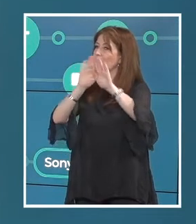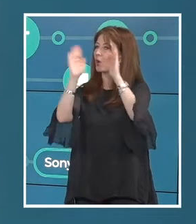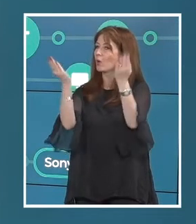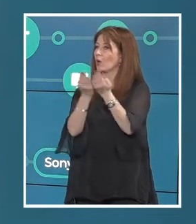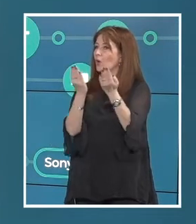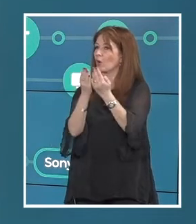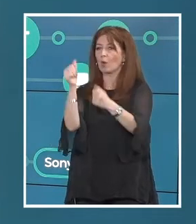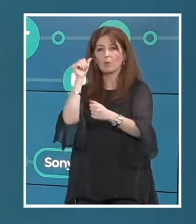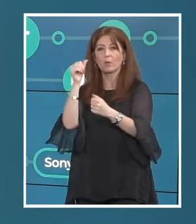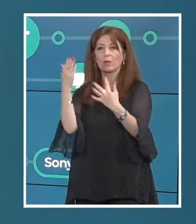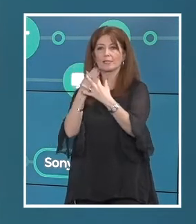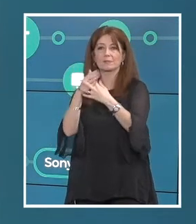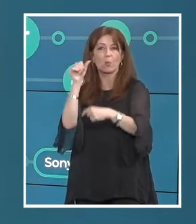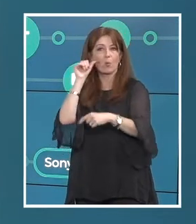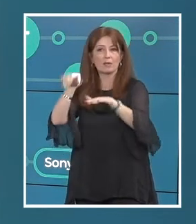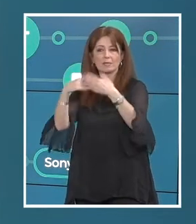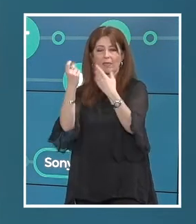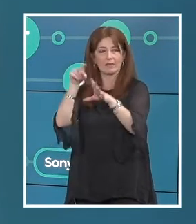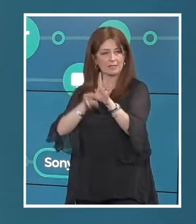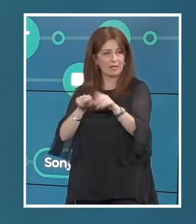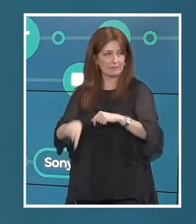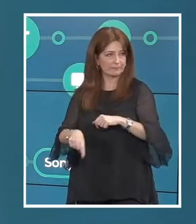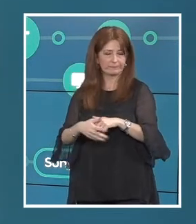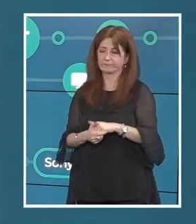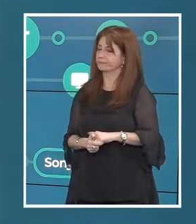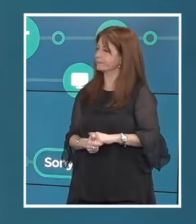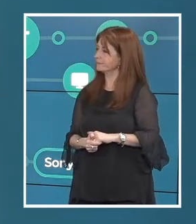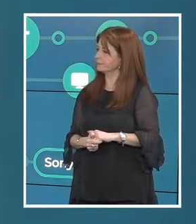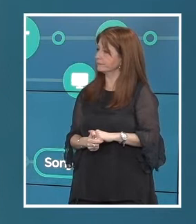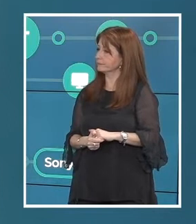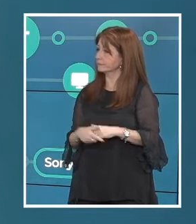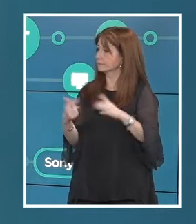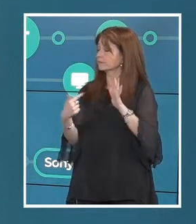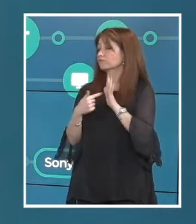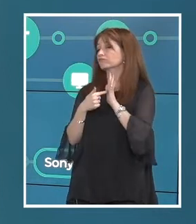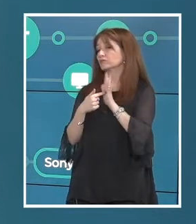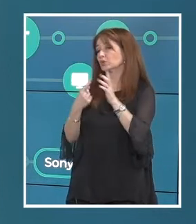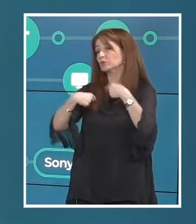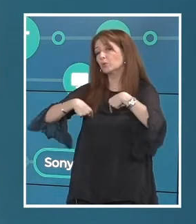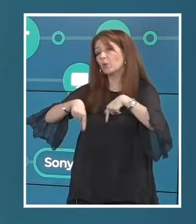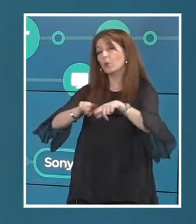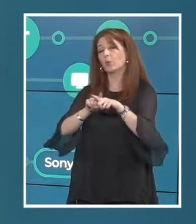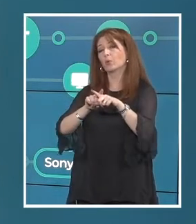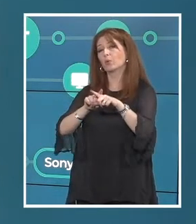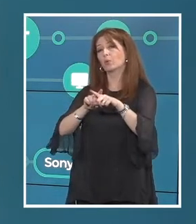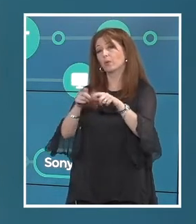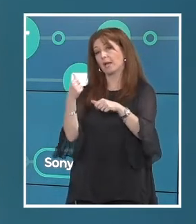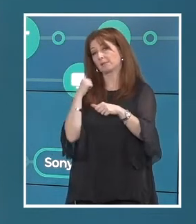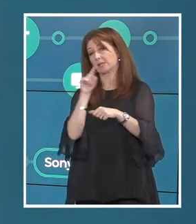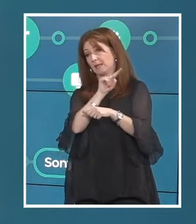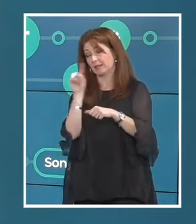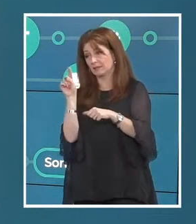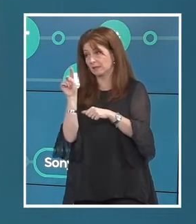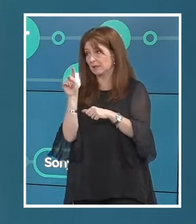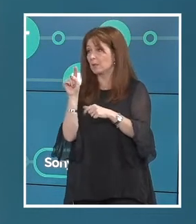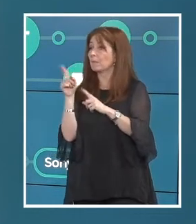this year. And not only does it show colleagues and content contributors what we expect from their